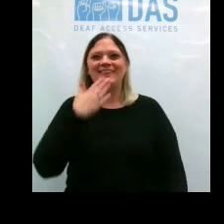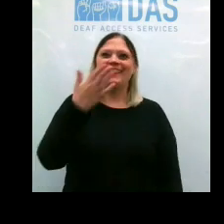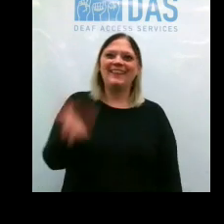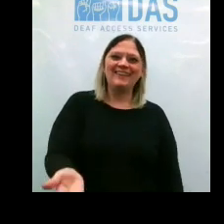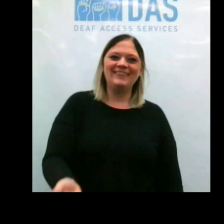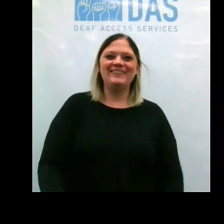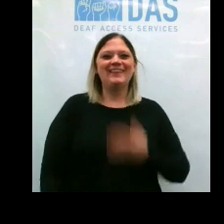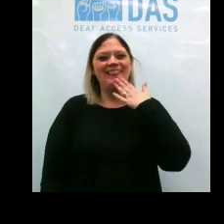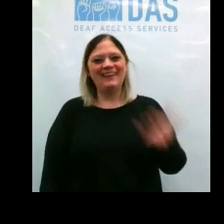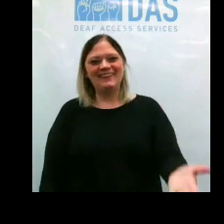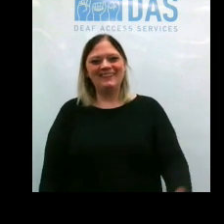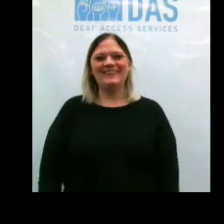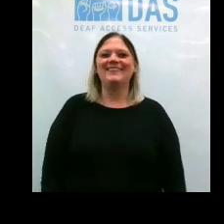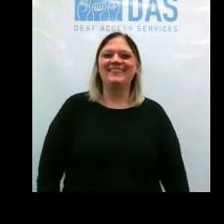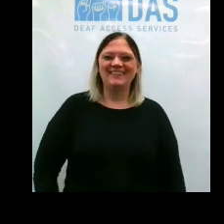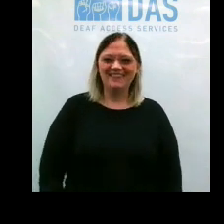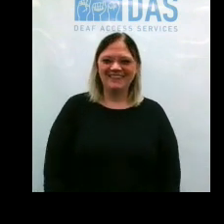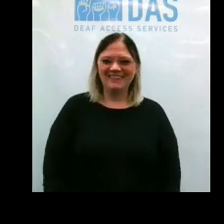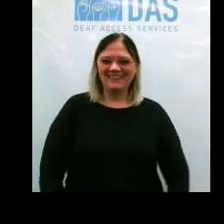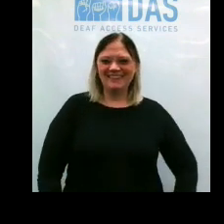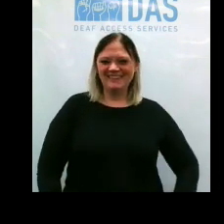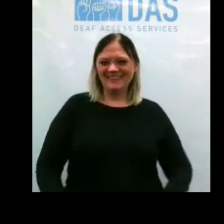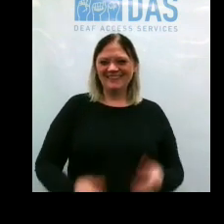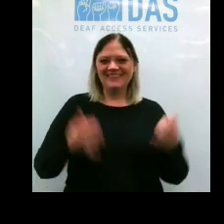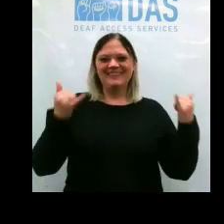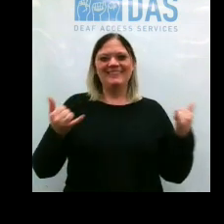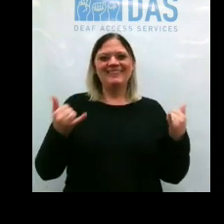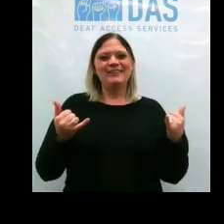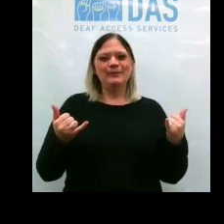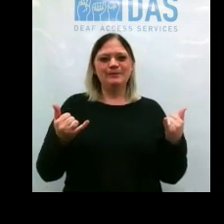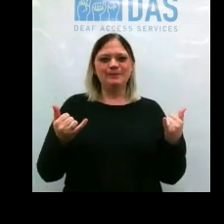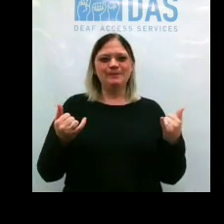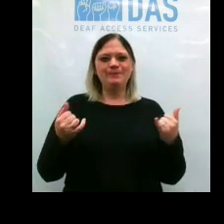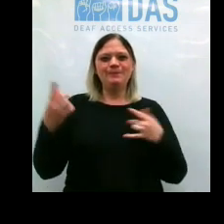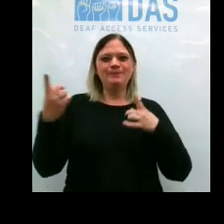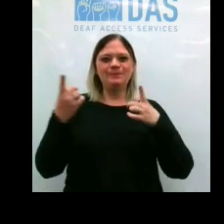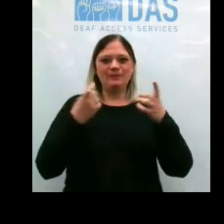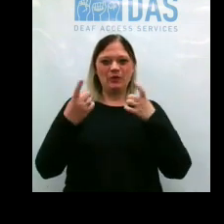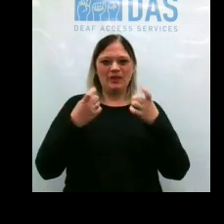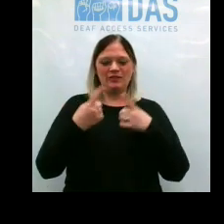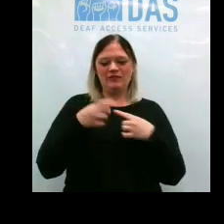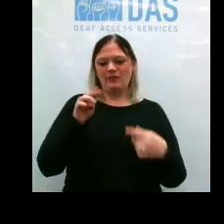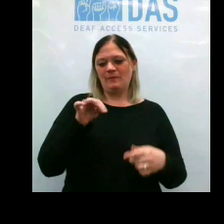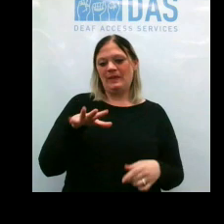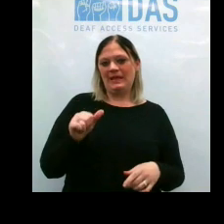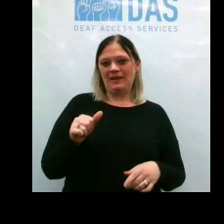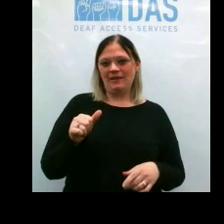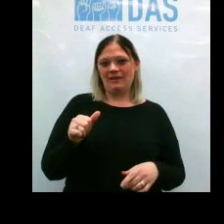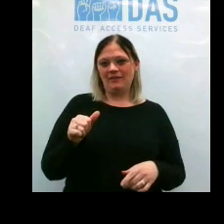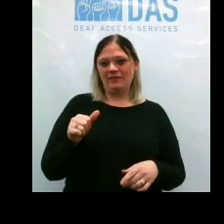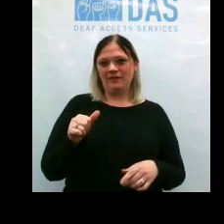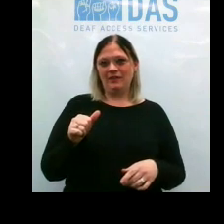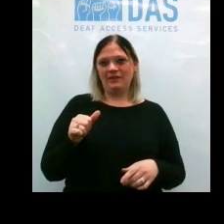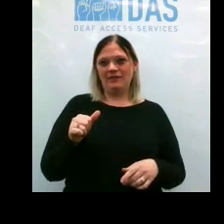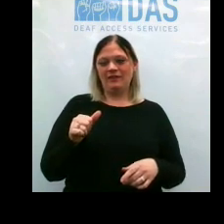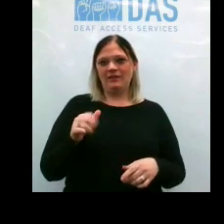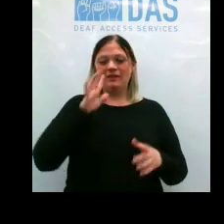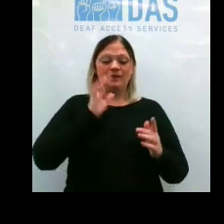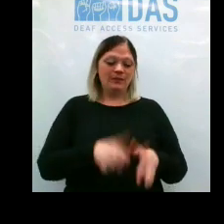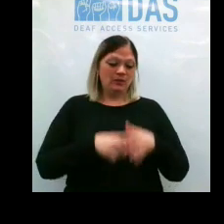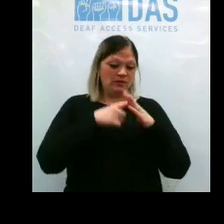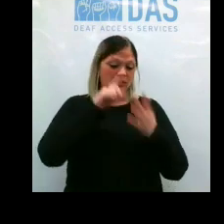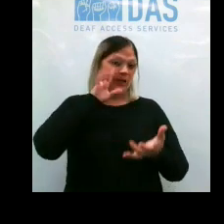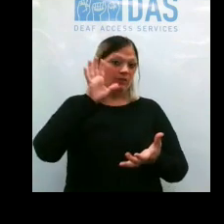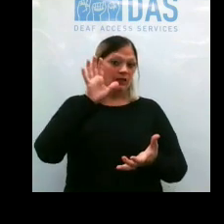you, thank you. And with that, we'll open it up to the questions from the media. And we'll start,